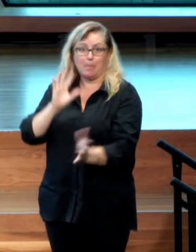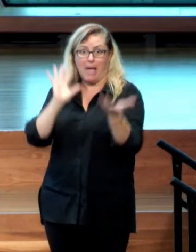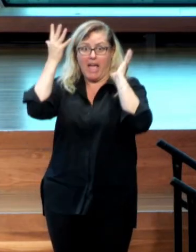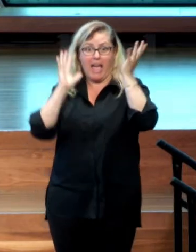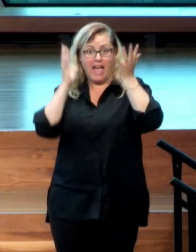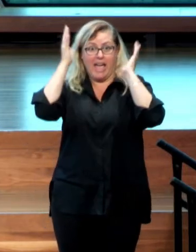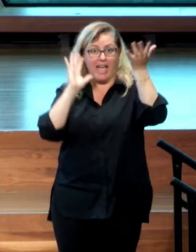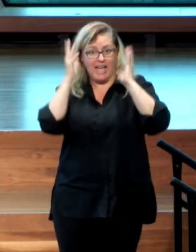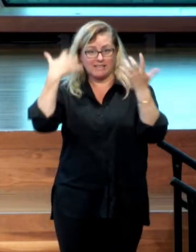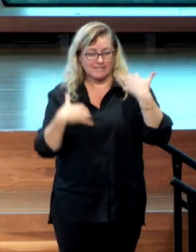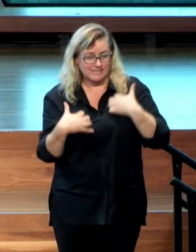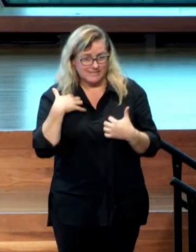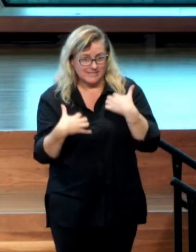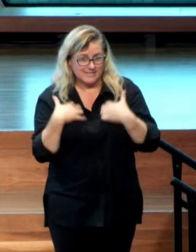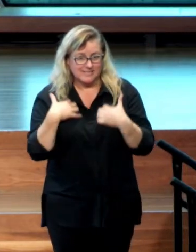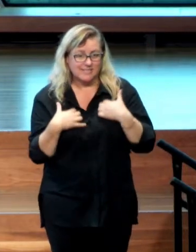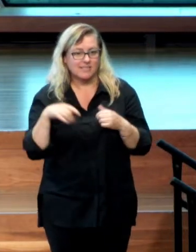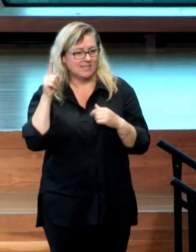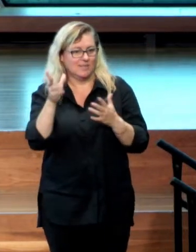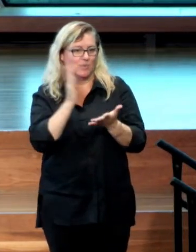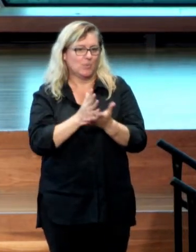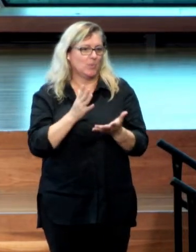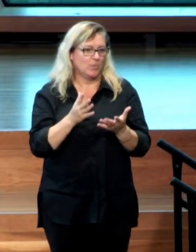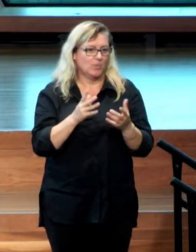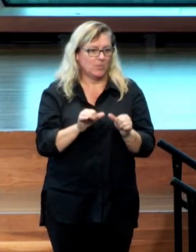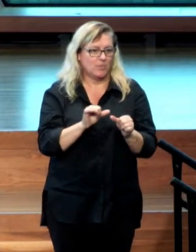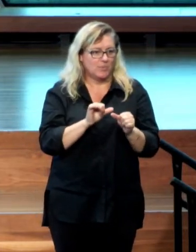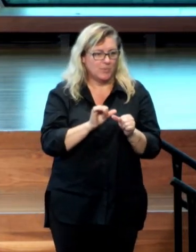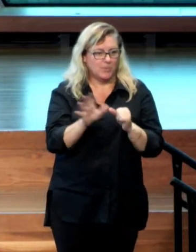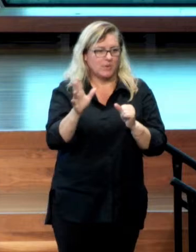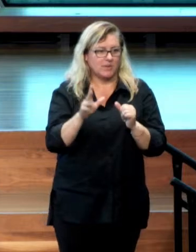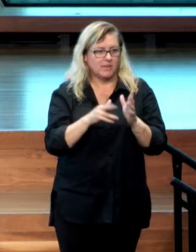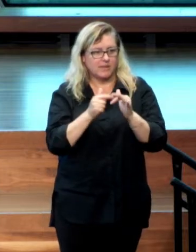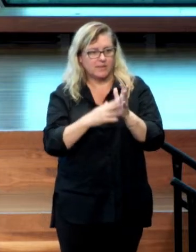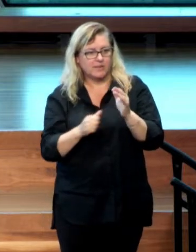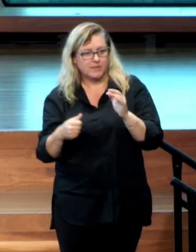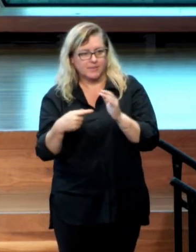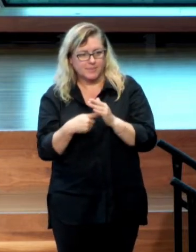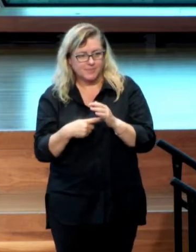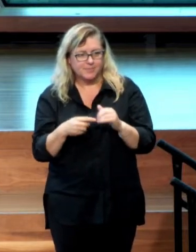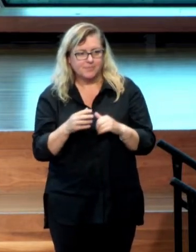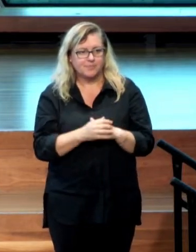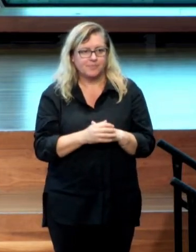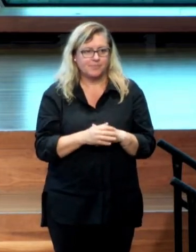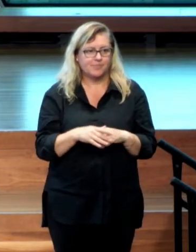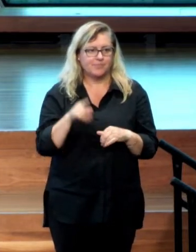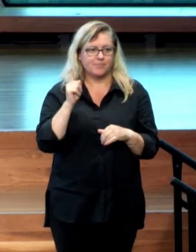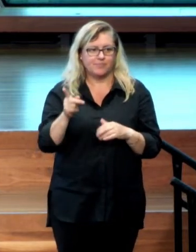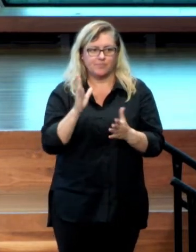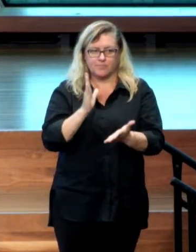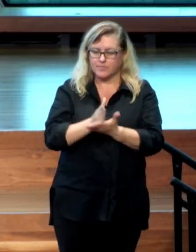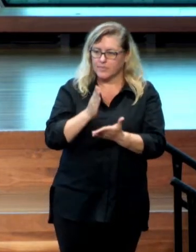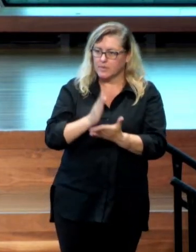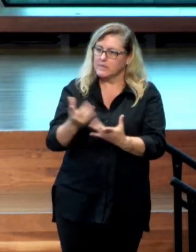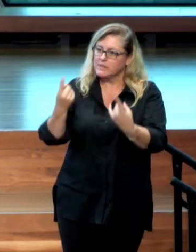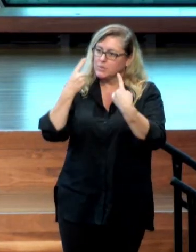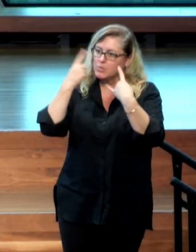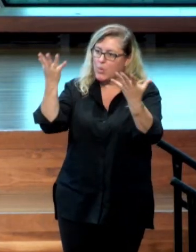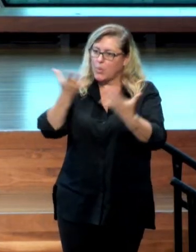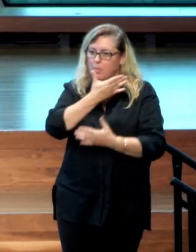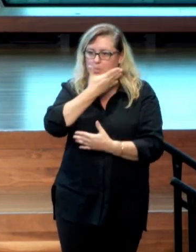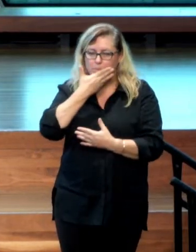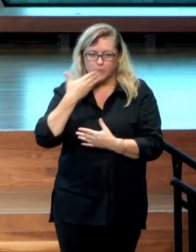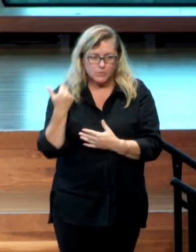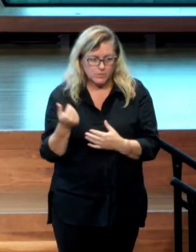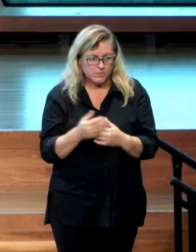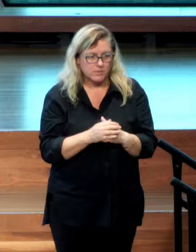I was. It was an iconic event to celebrate an iconic Australian figure, and it really crystallised the beauty and thoughtfulness